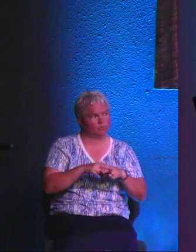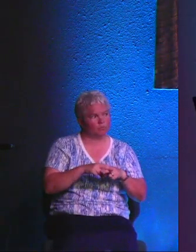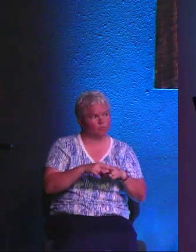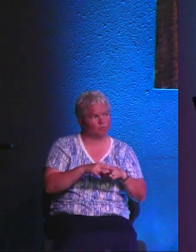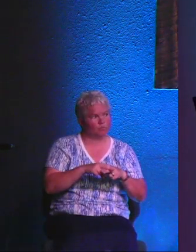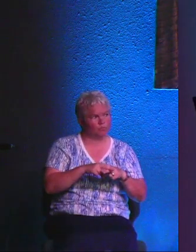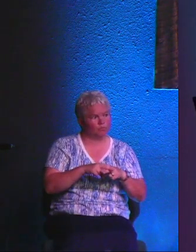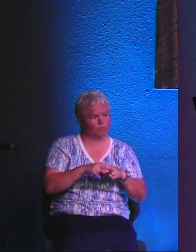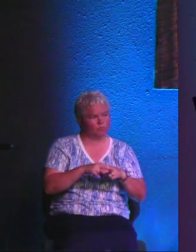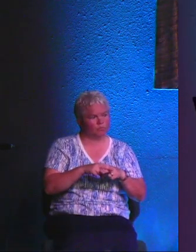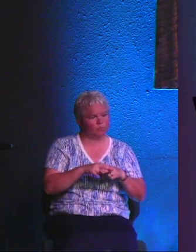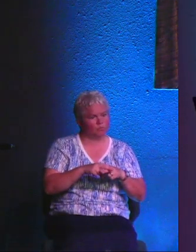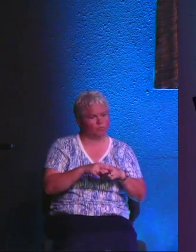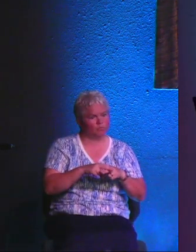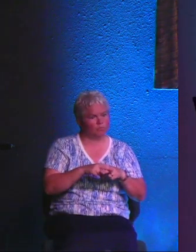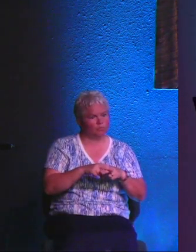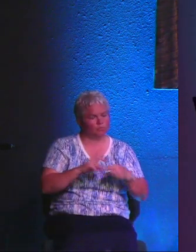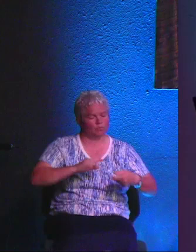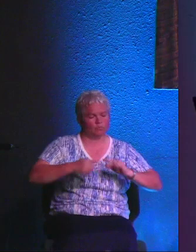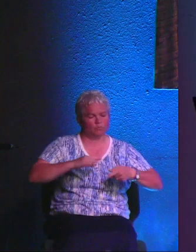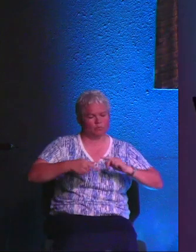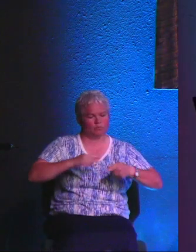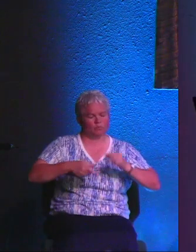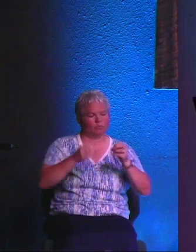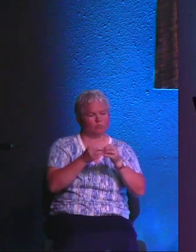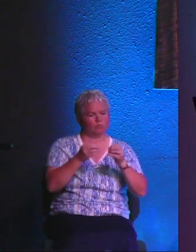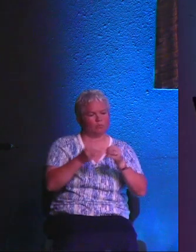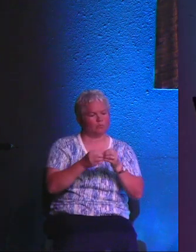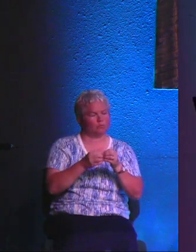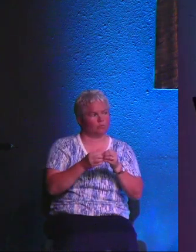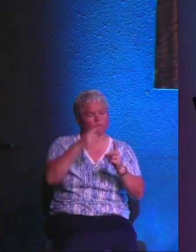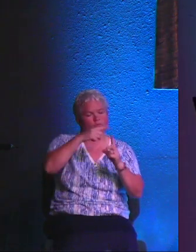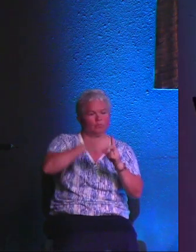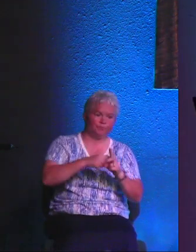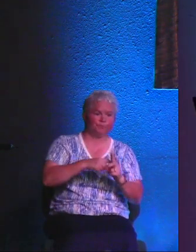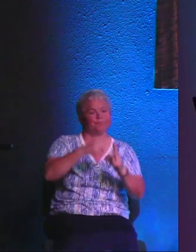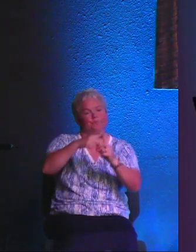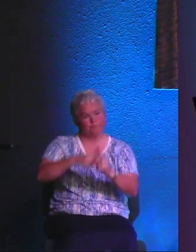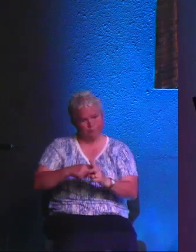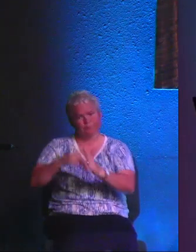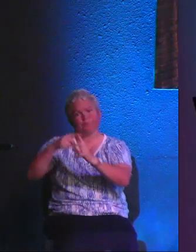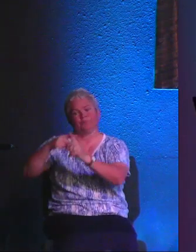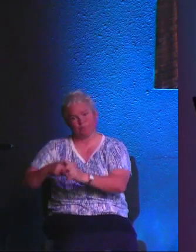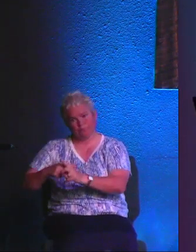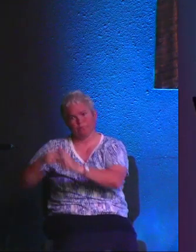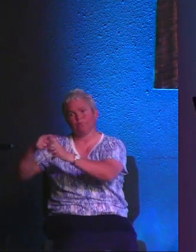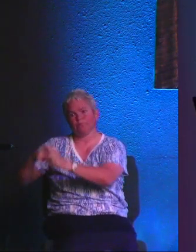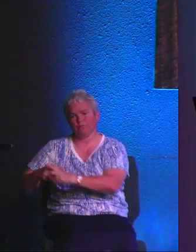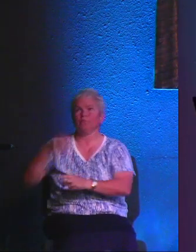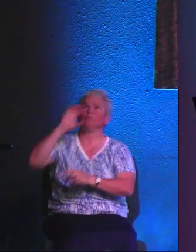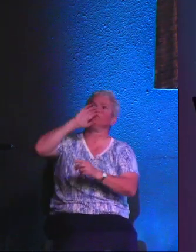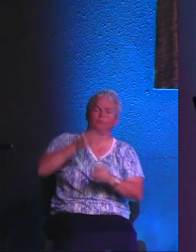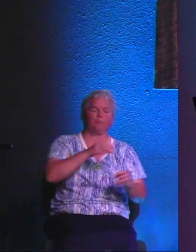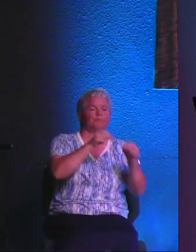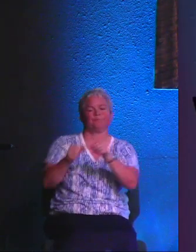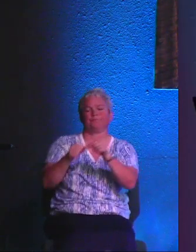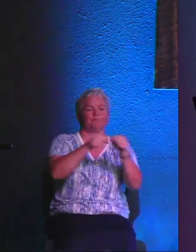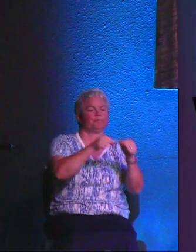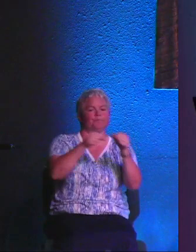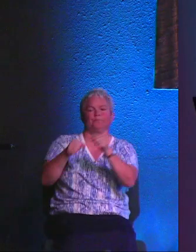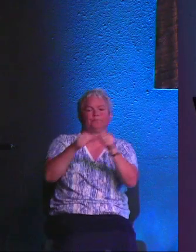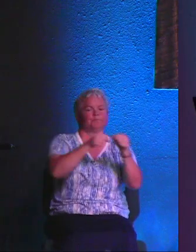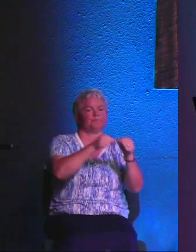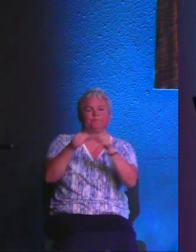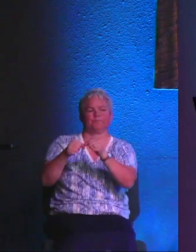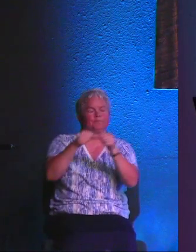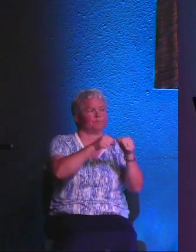up, and it only made my world hurt more. The months went by, and I continued to drink and drive with my second